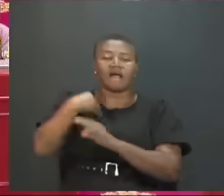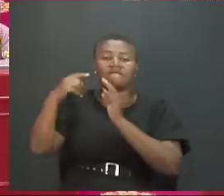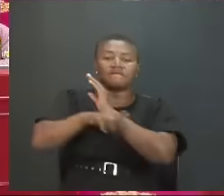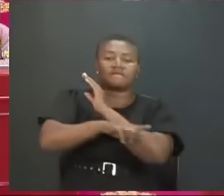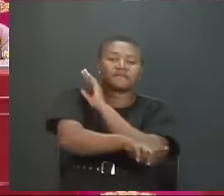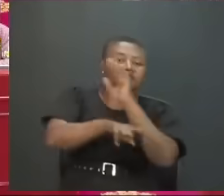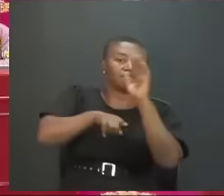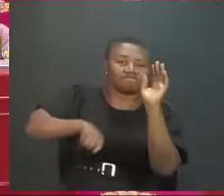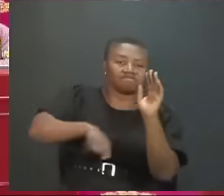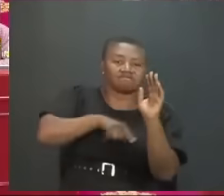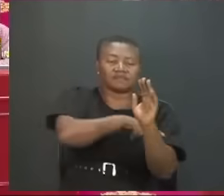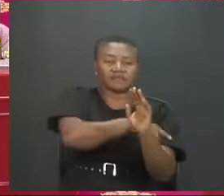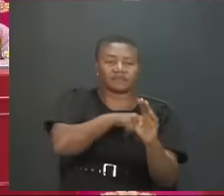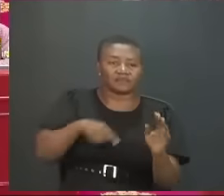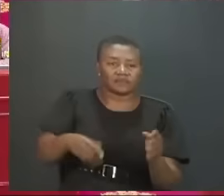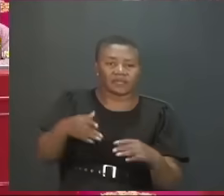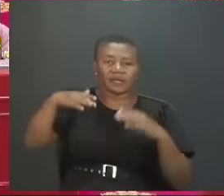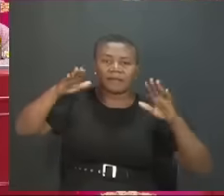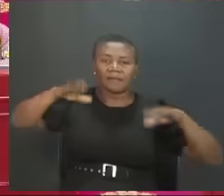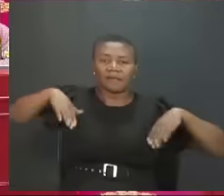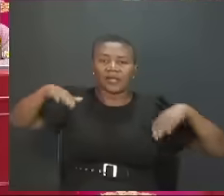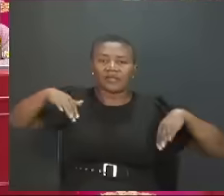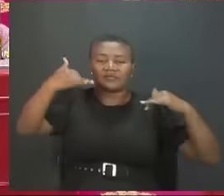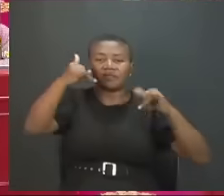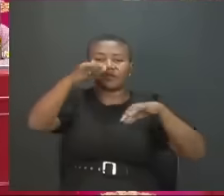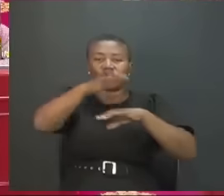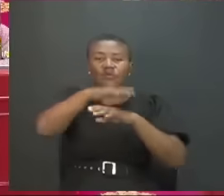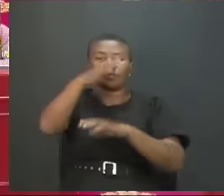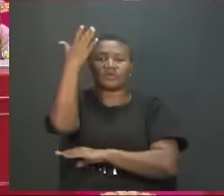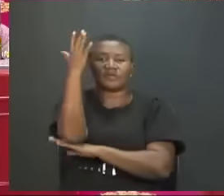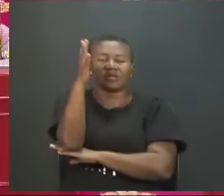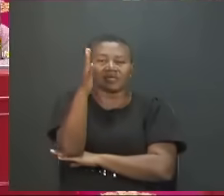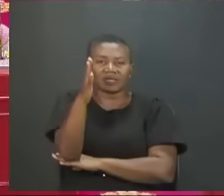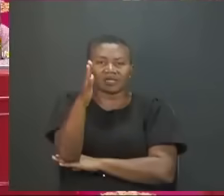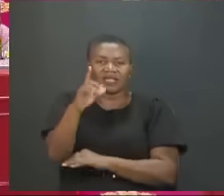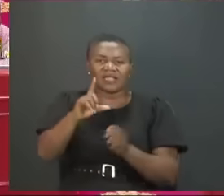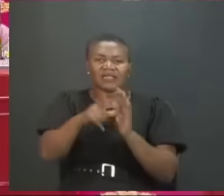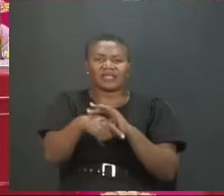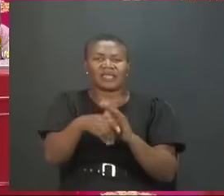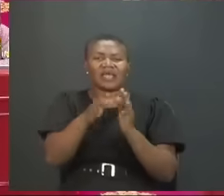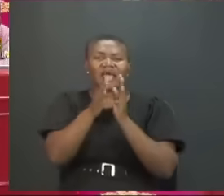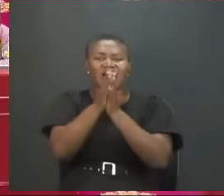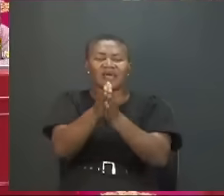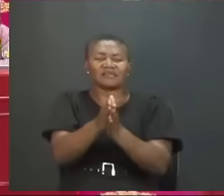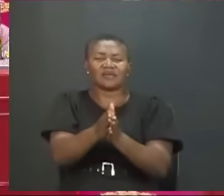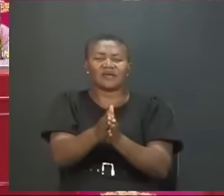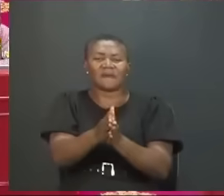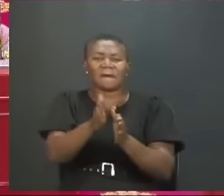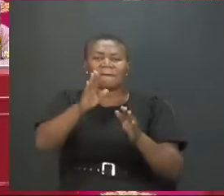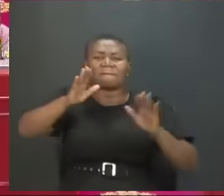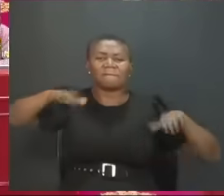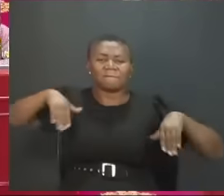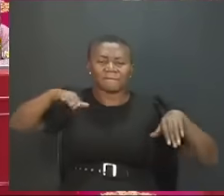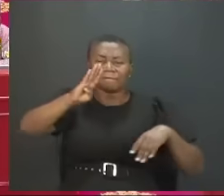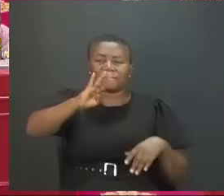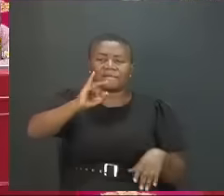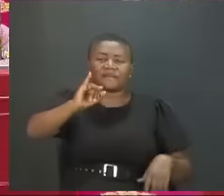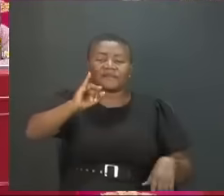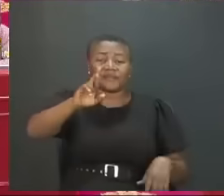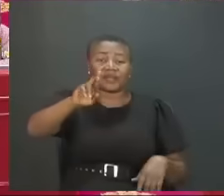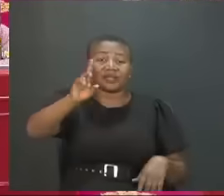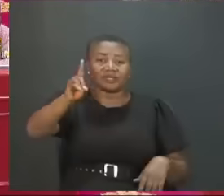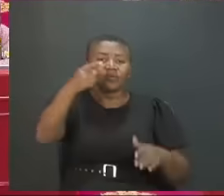Sometimes birds perch on the trees, and one may ask, what is a bird? And then went on a